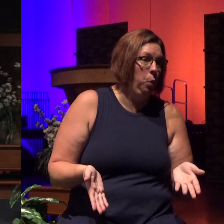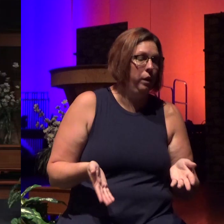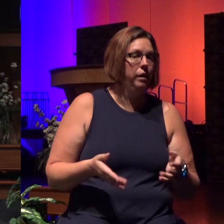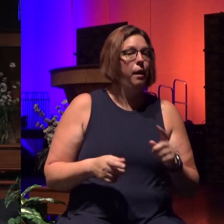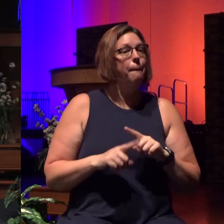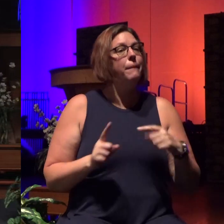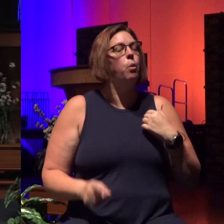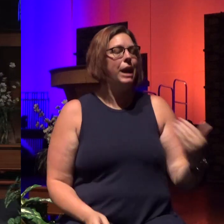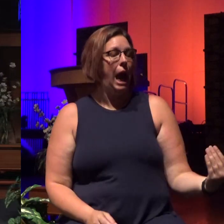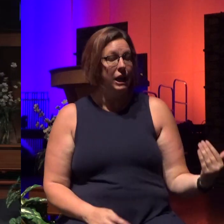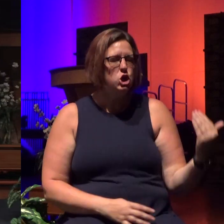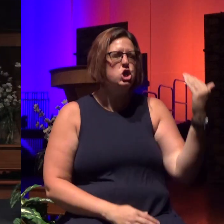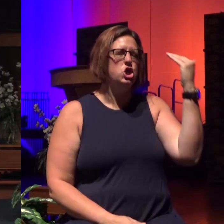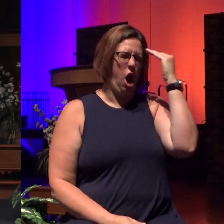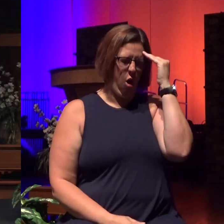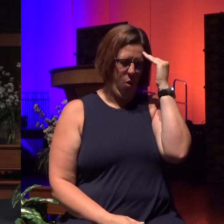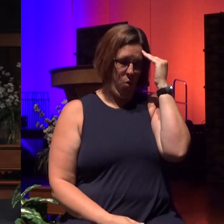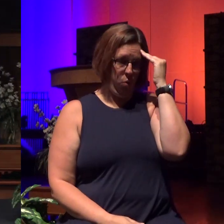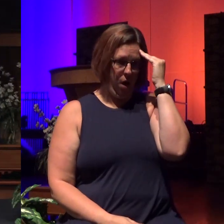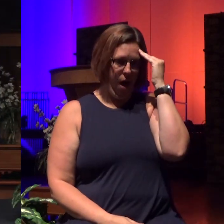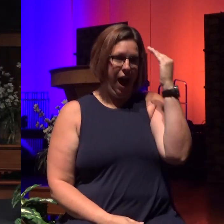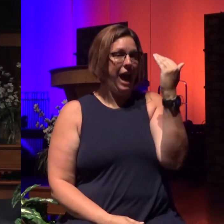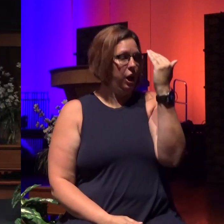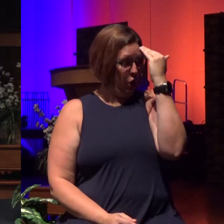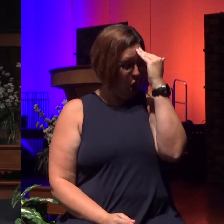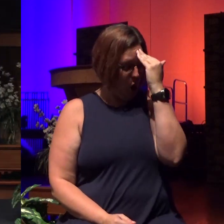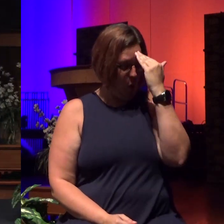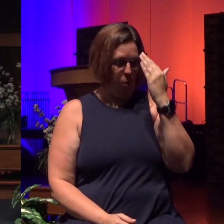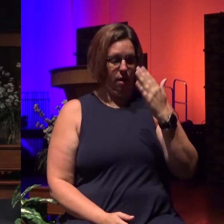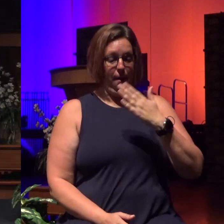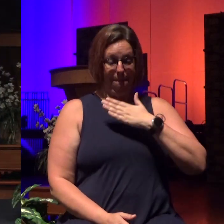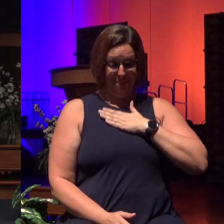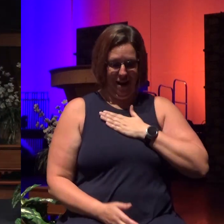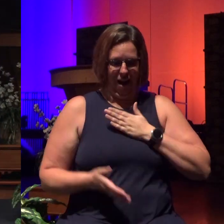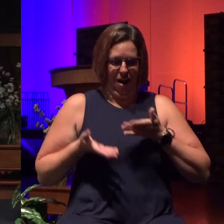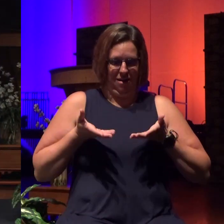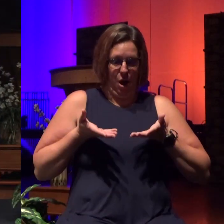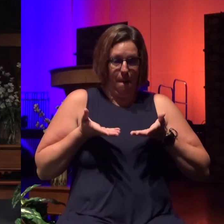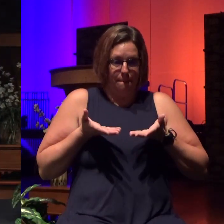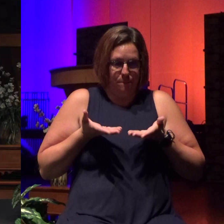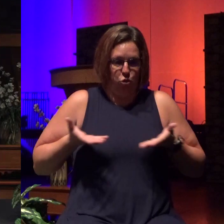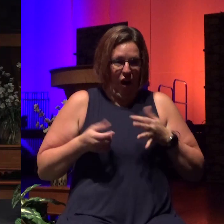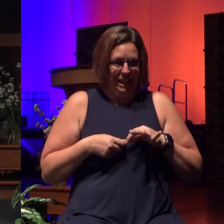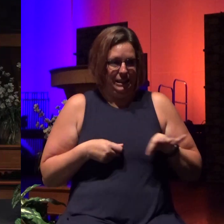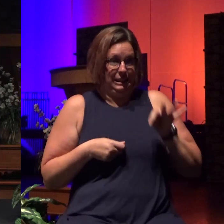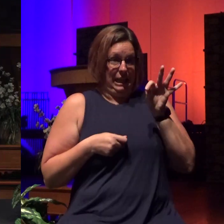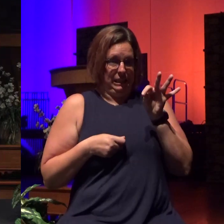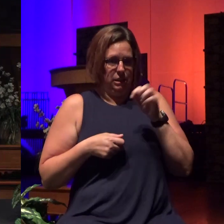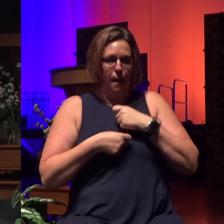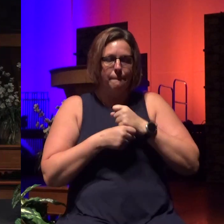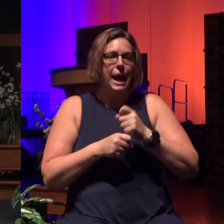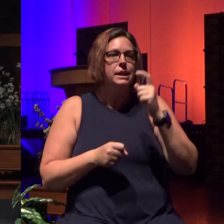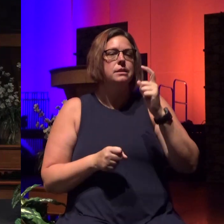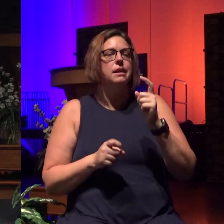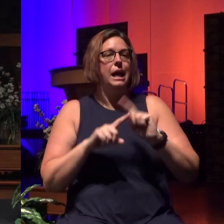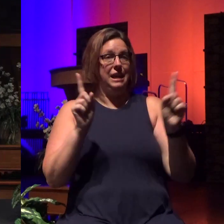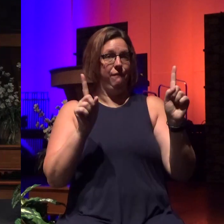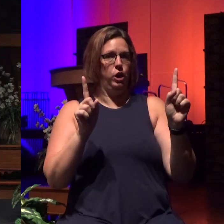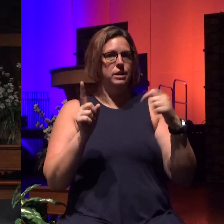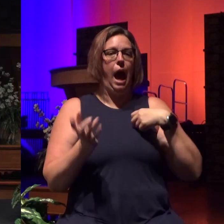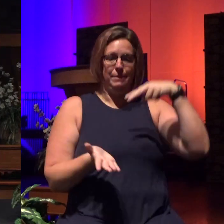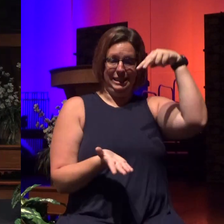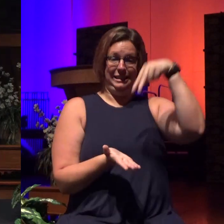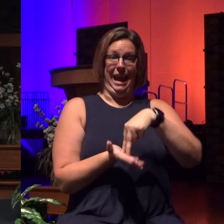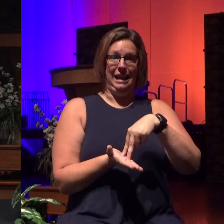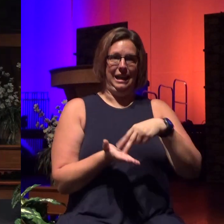know is that not only does our presence make a difference. I stand here before you today and I can look at